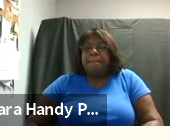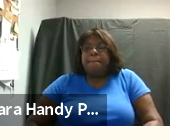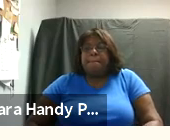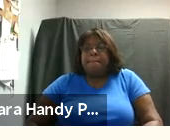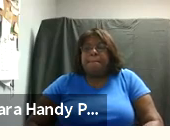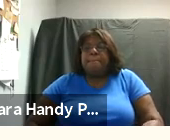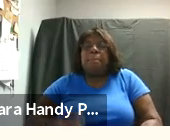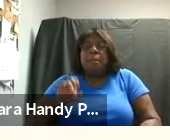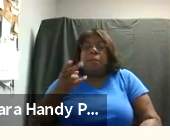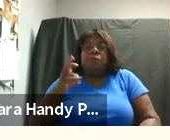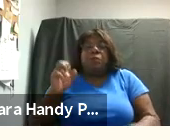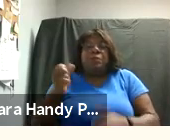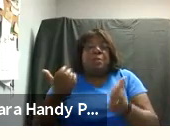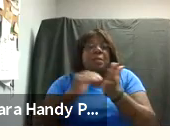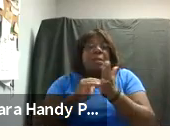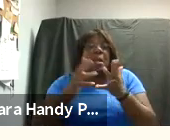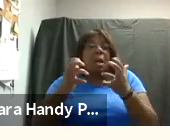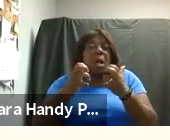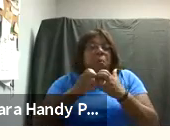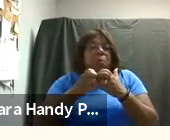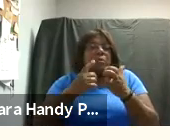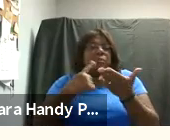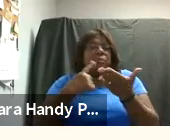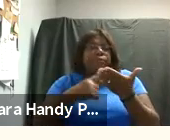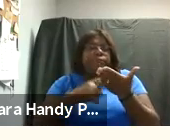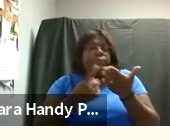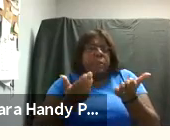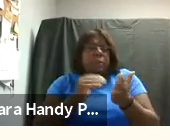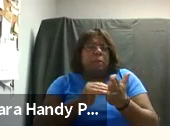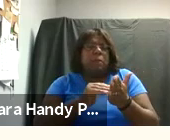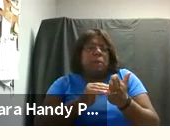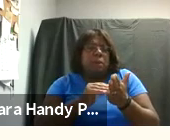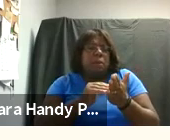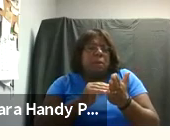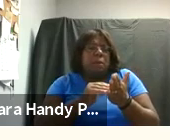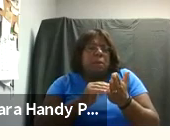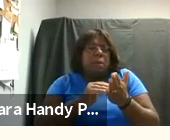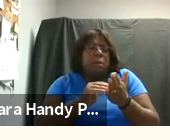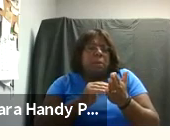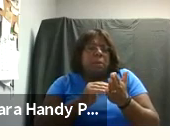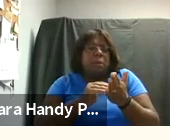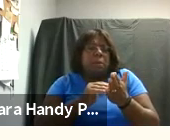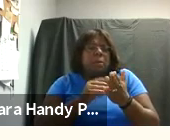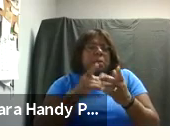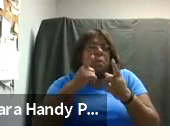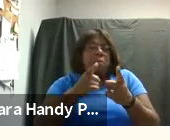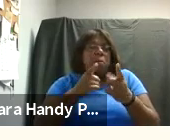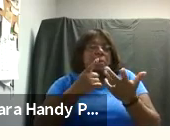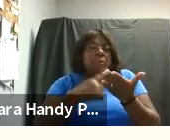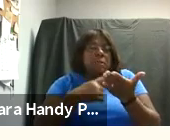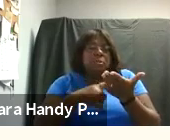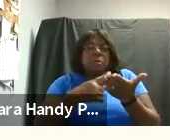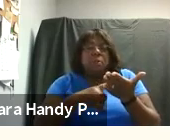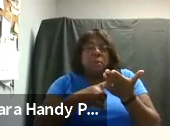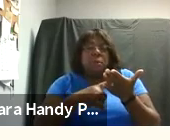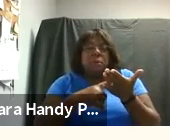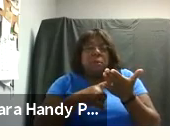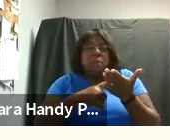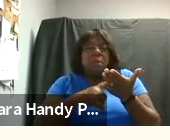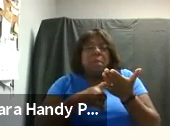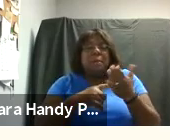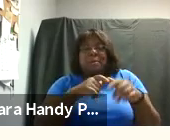It's Chris again. I would like to revisit a point I brought up in our last round of discussion. At the